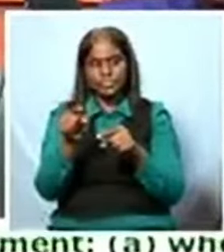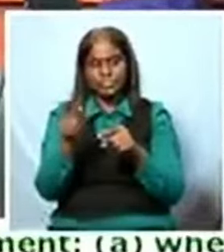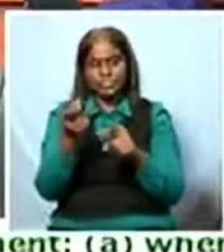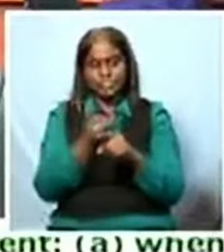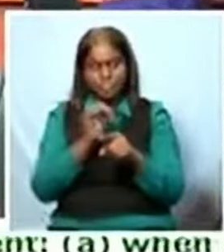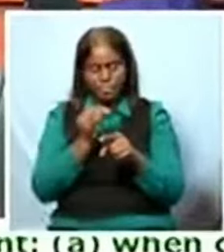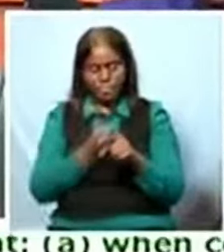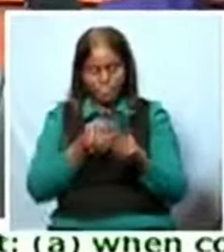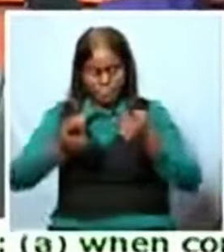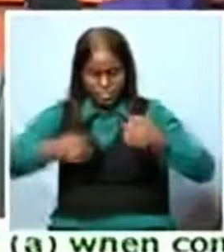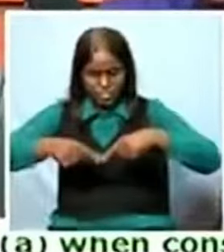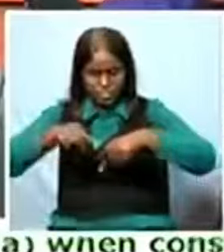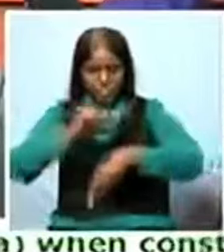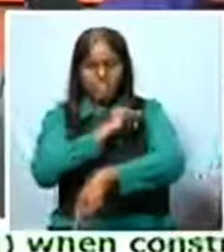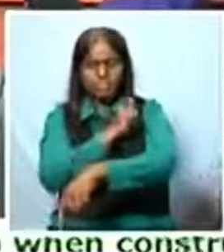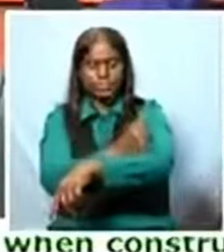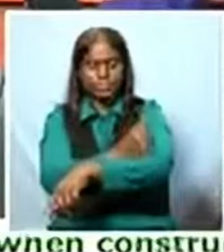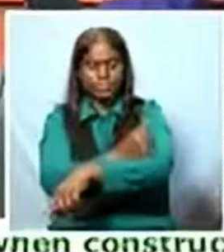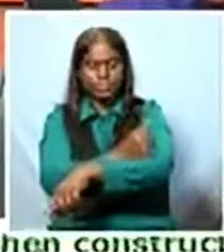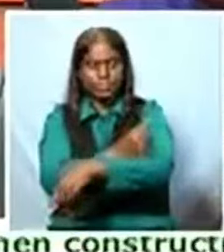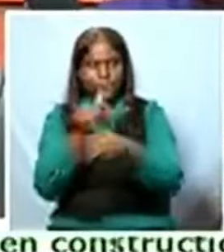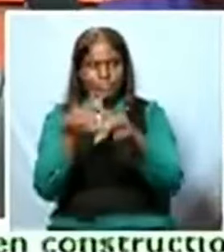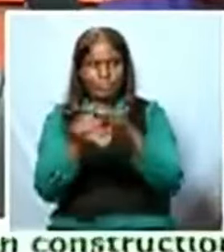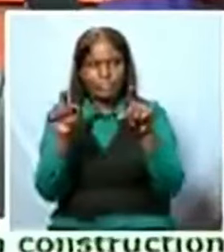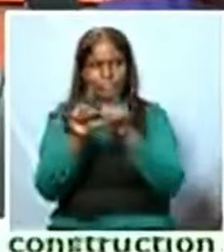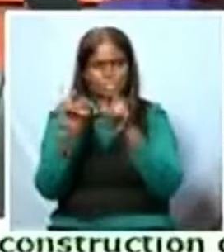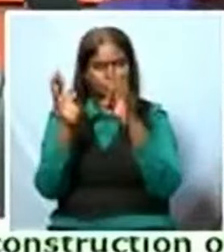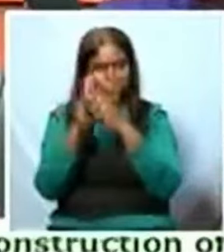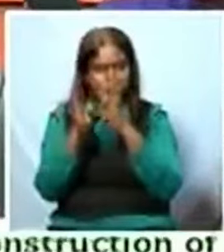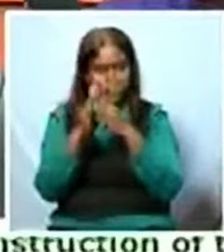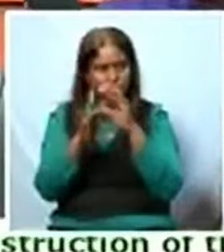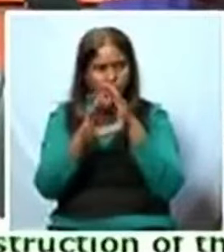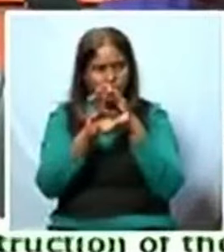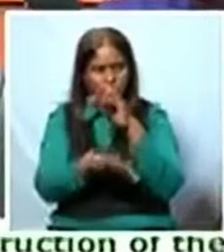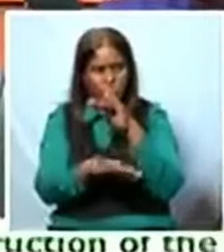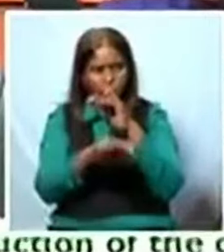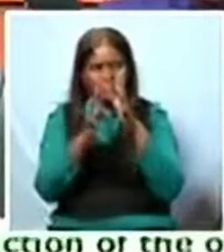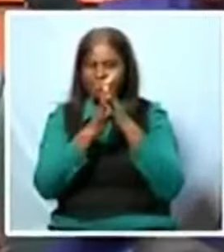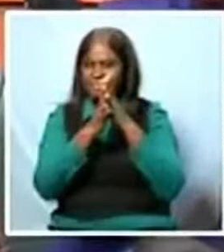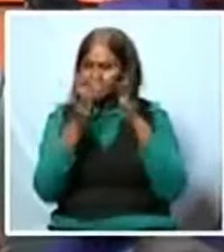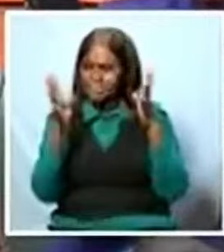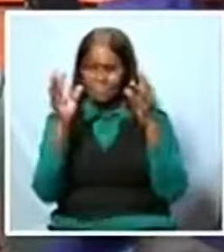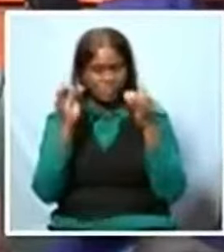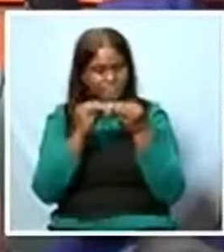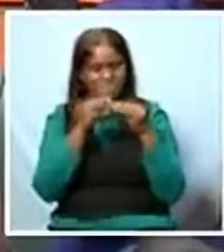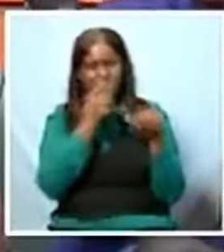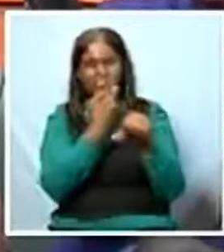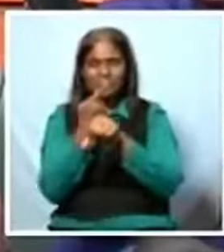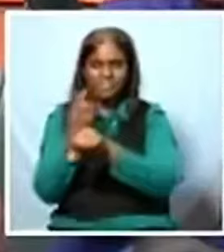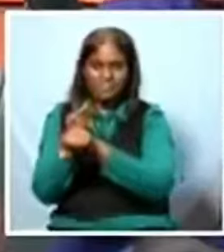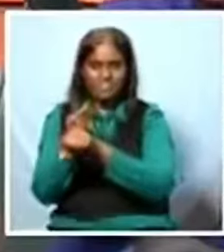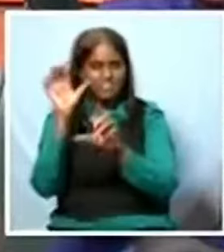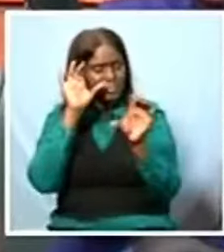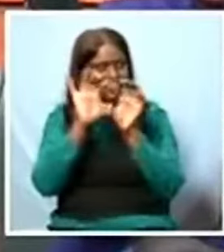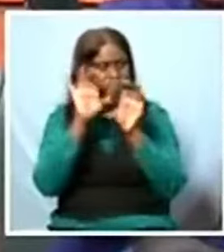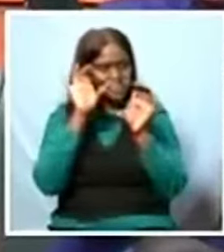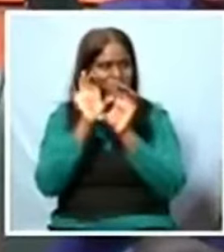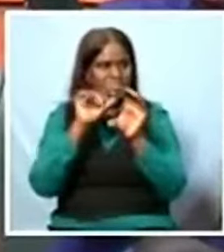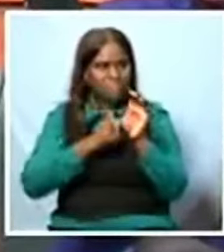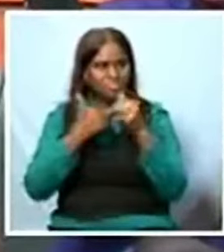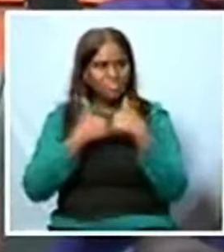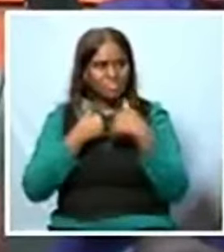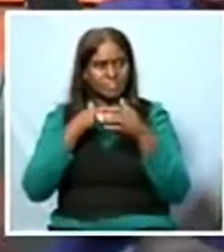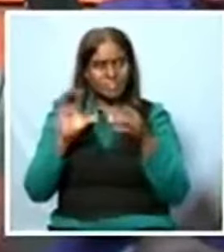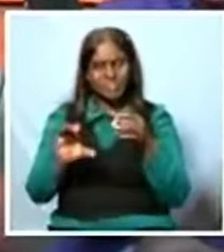local authority. In that meeting, under so much difficult conditions, we allocated the